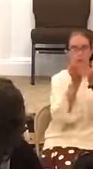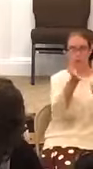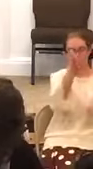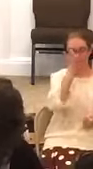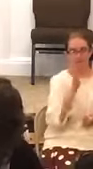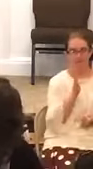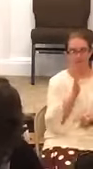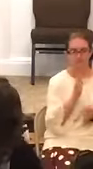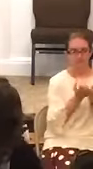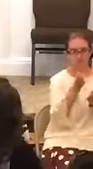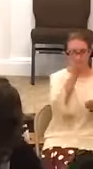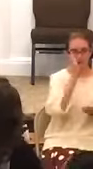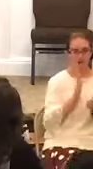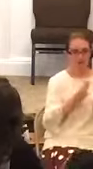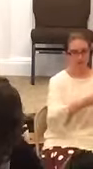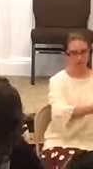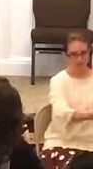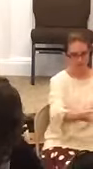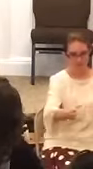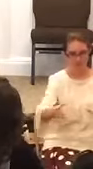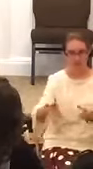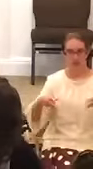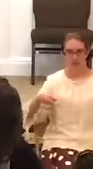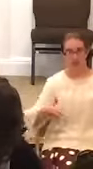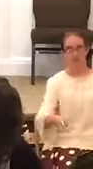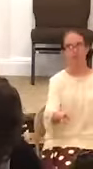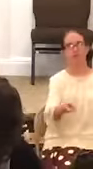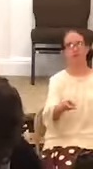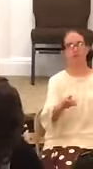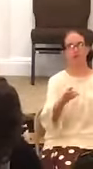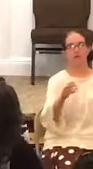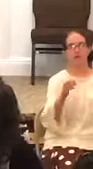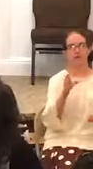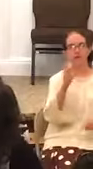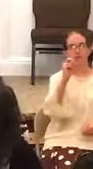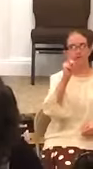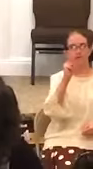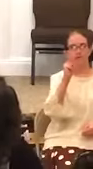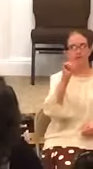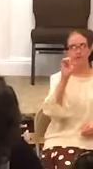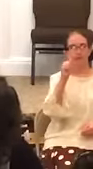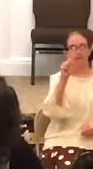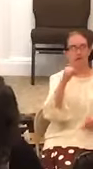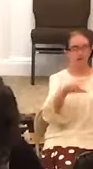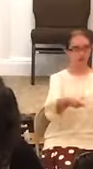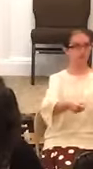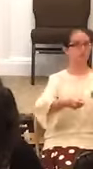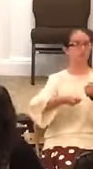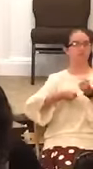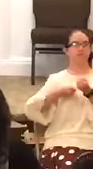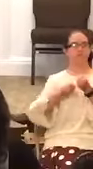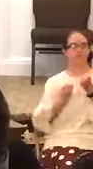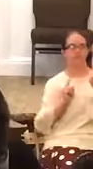God, and the Word of God is laid out in such a way that it convicts you and it draws you and it pulls you toward